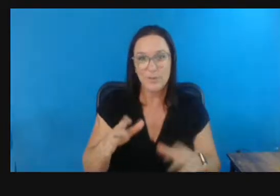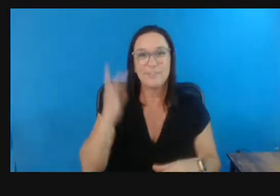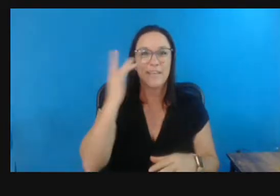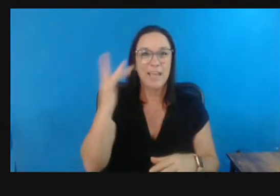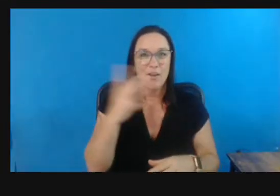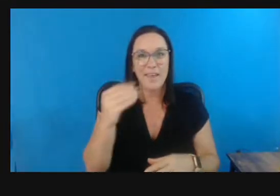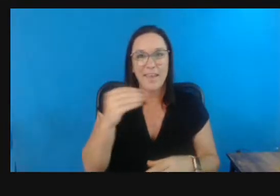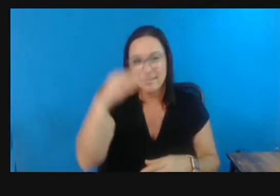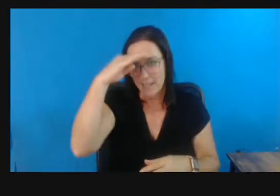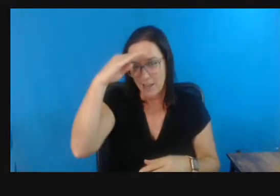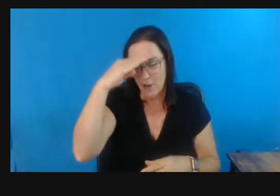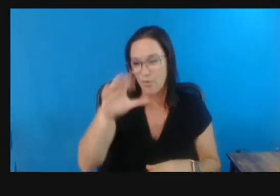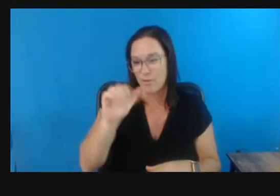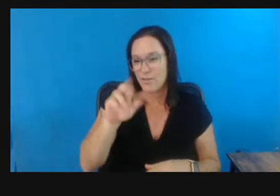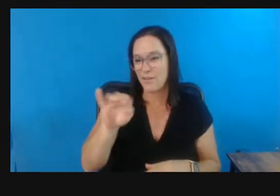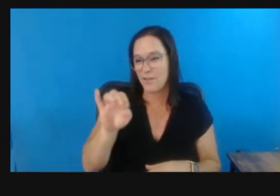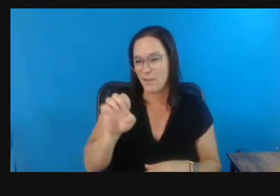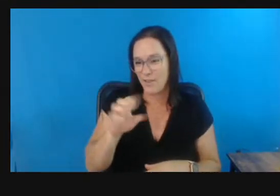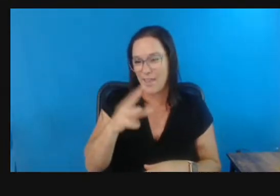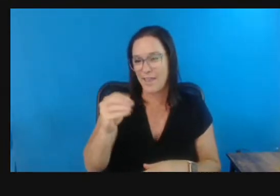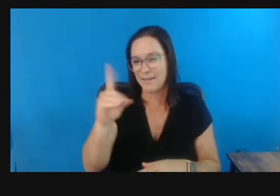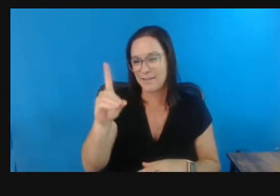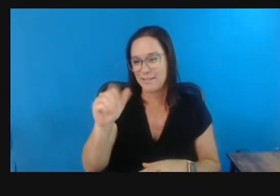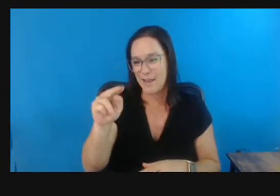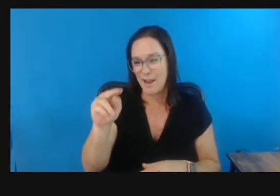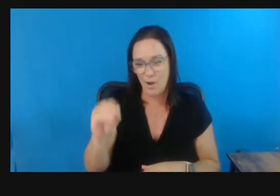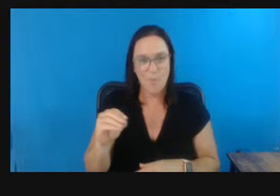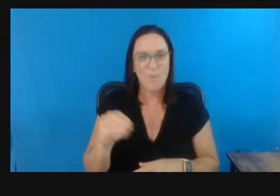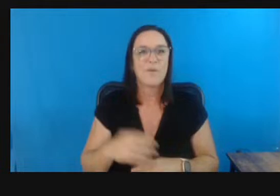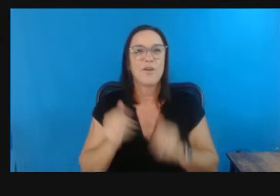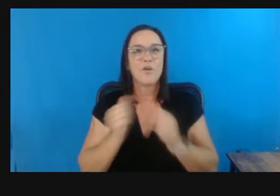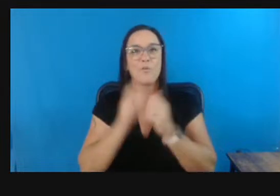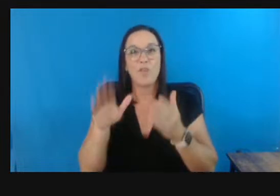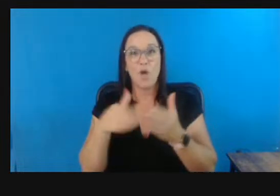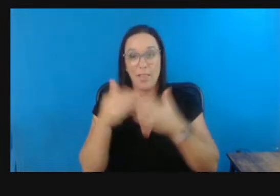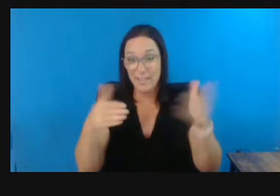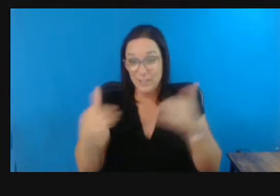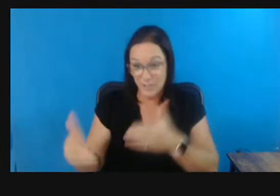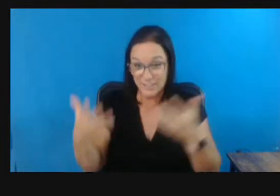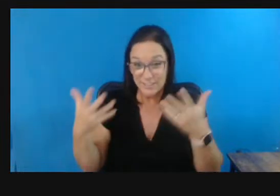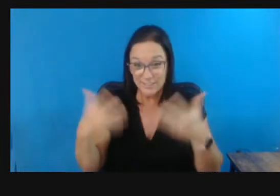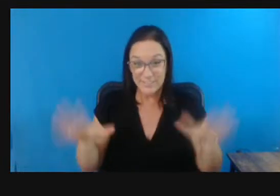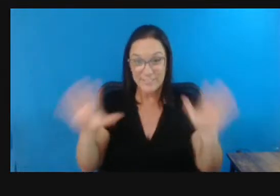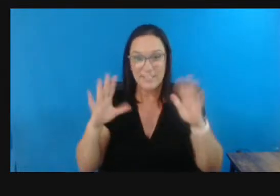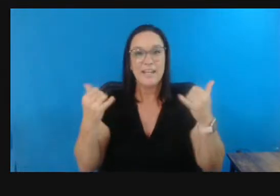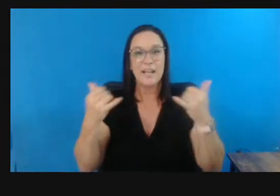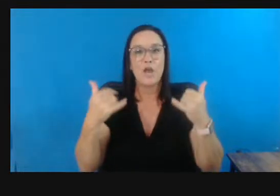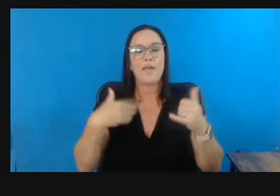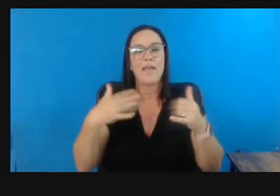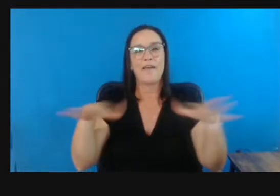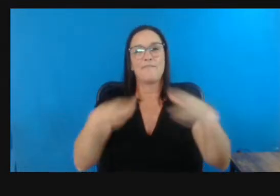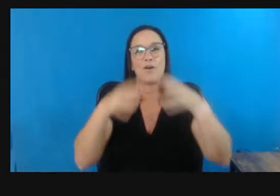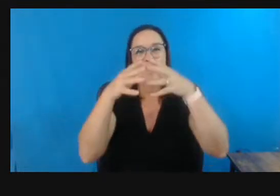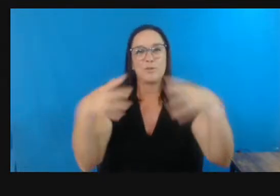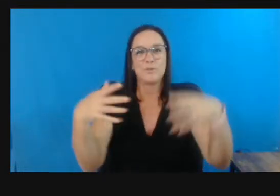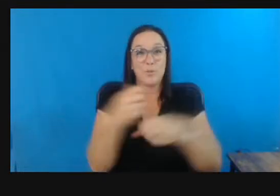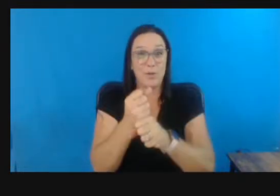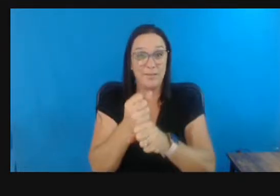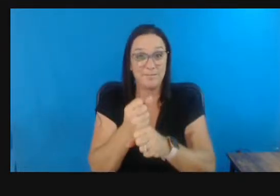Dano. And with all those intros said, maybe we'll get into our volcano summary now, yeah?